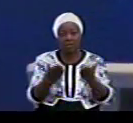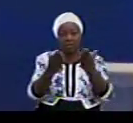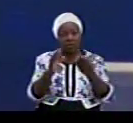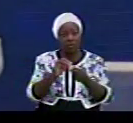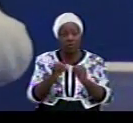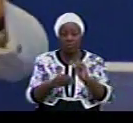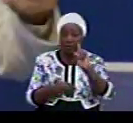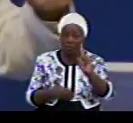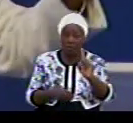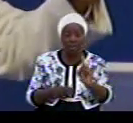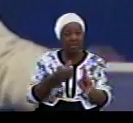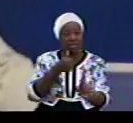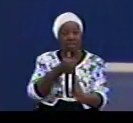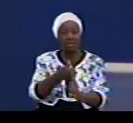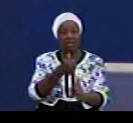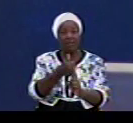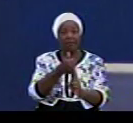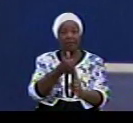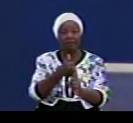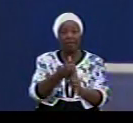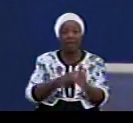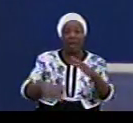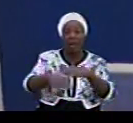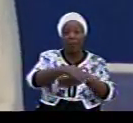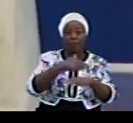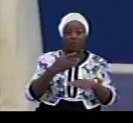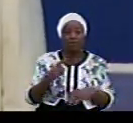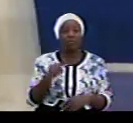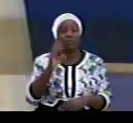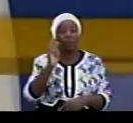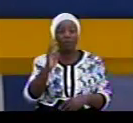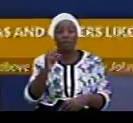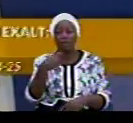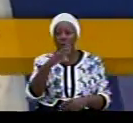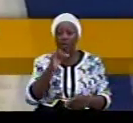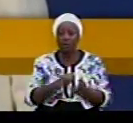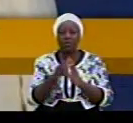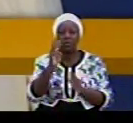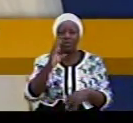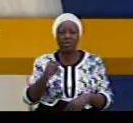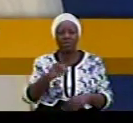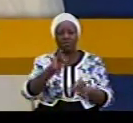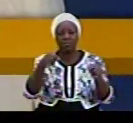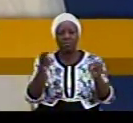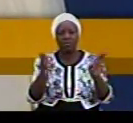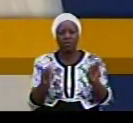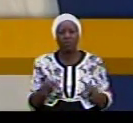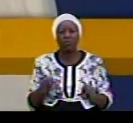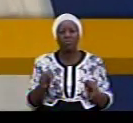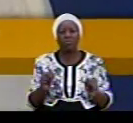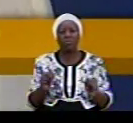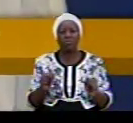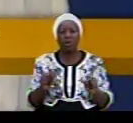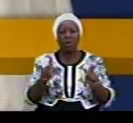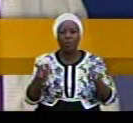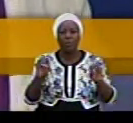self above the witnesses. Who are the witnesses? John,